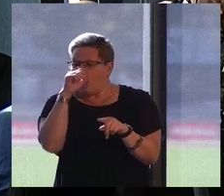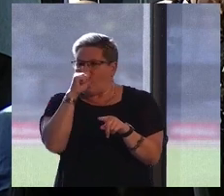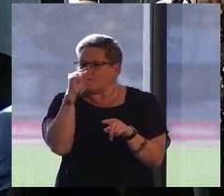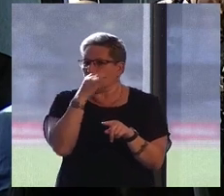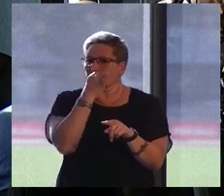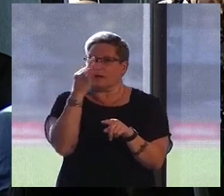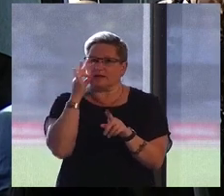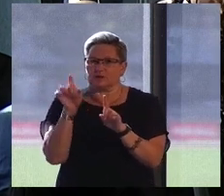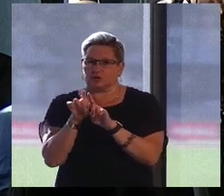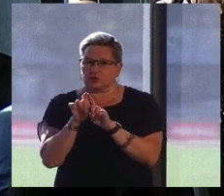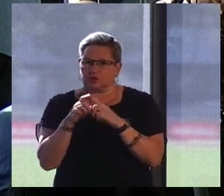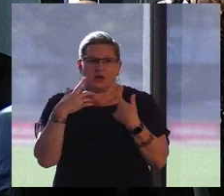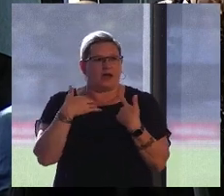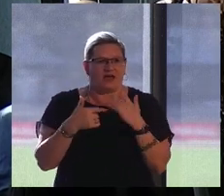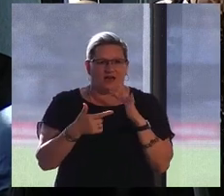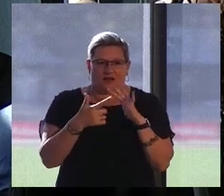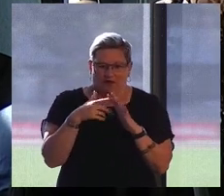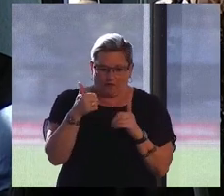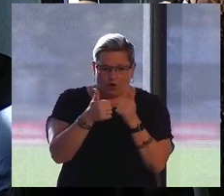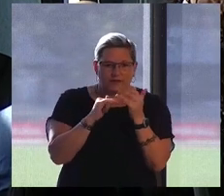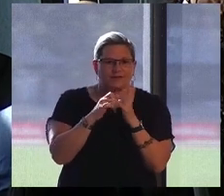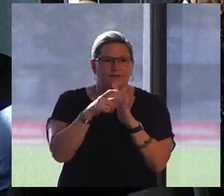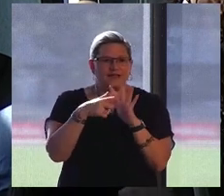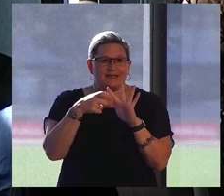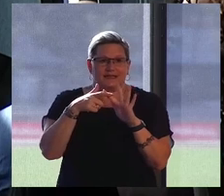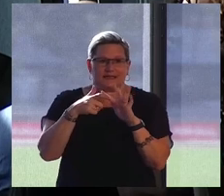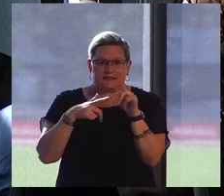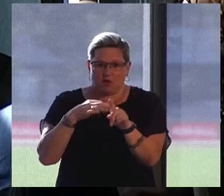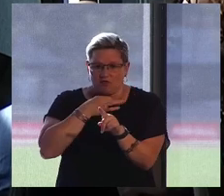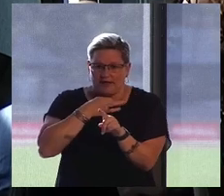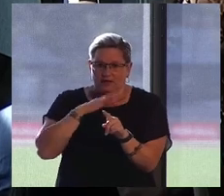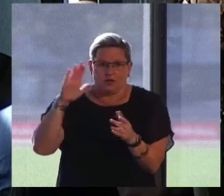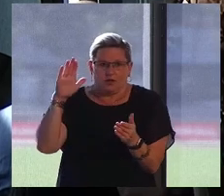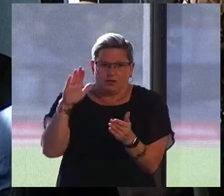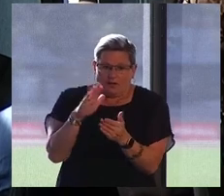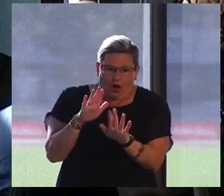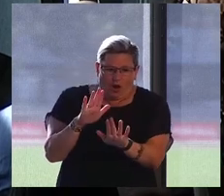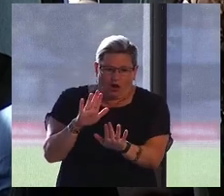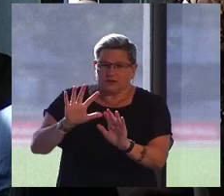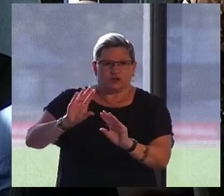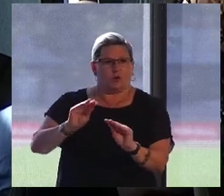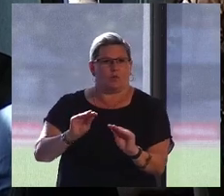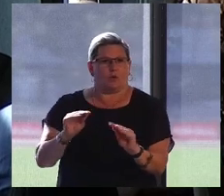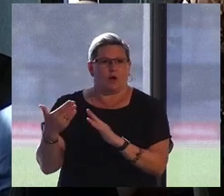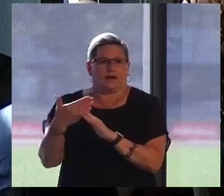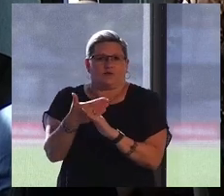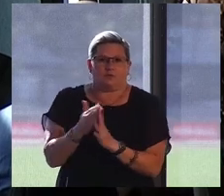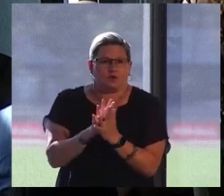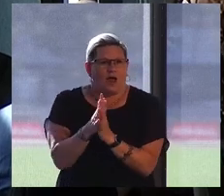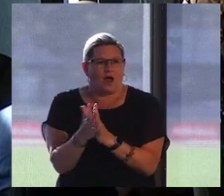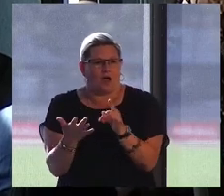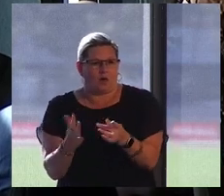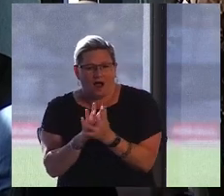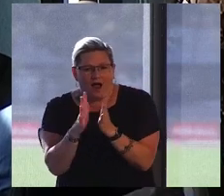common species from becoming threatened? How do we actually get that messaging across? So I guess my question to all of you is, can you give us